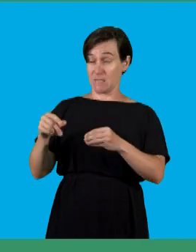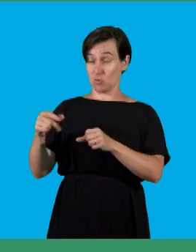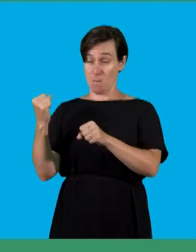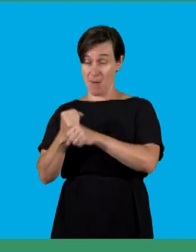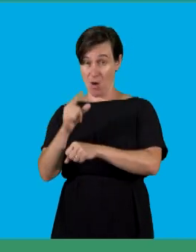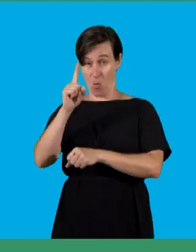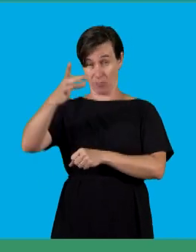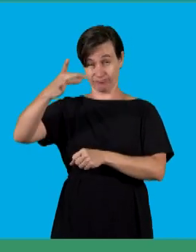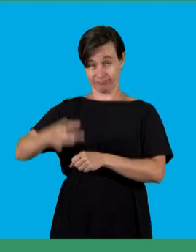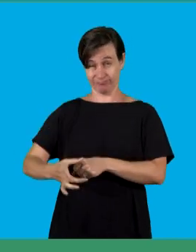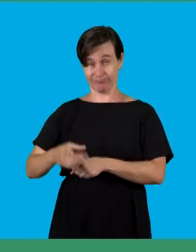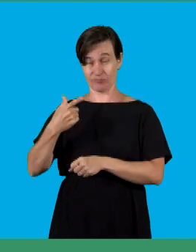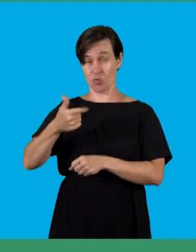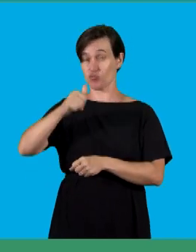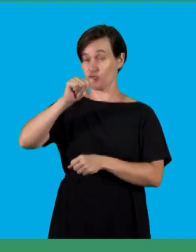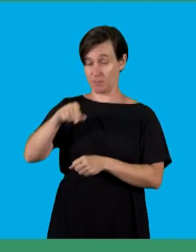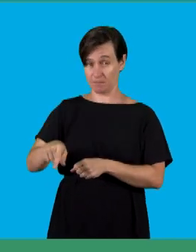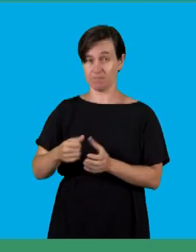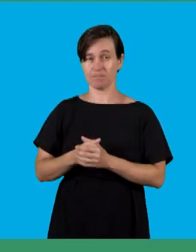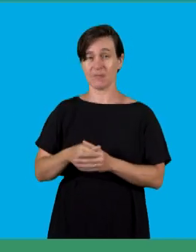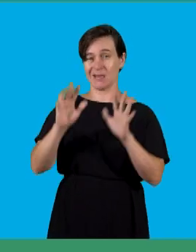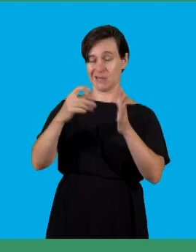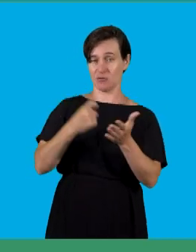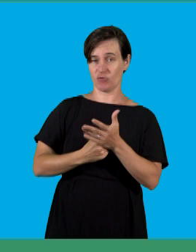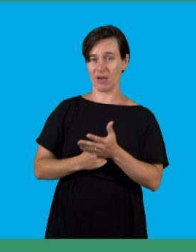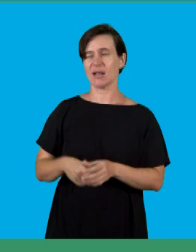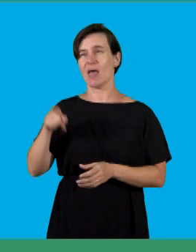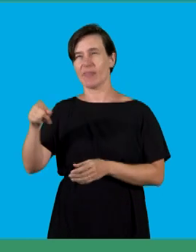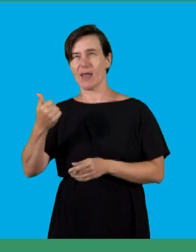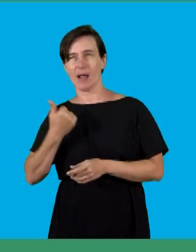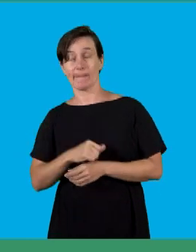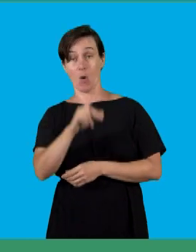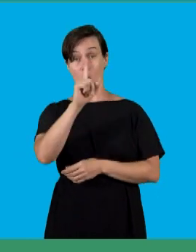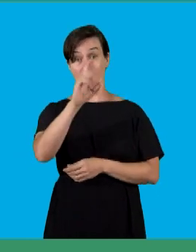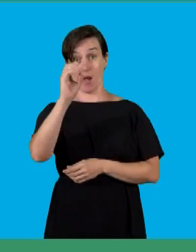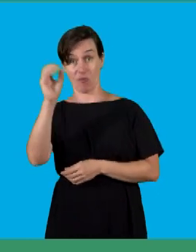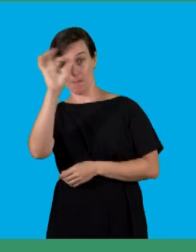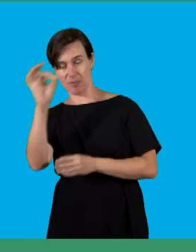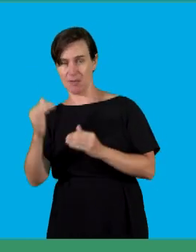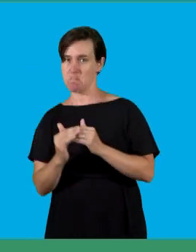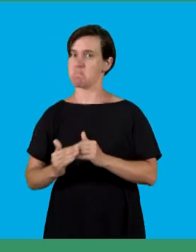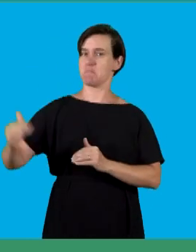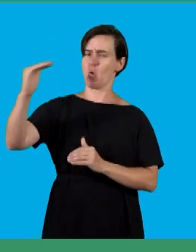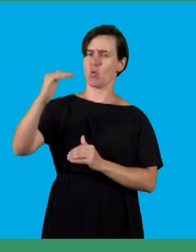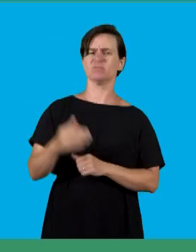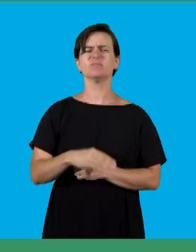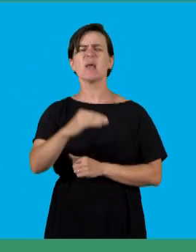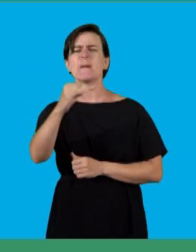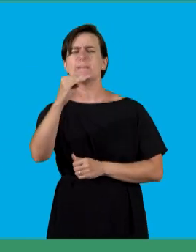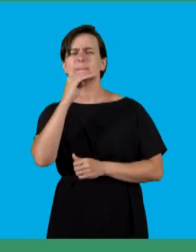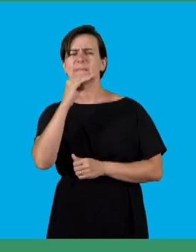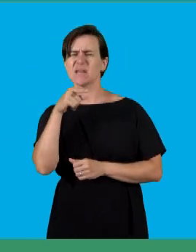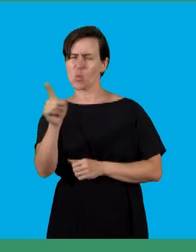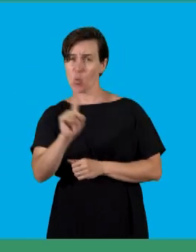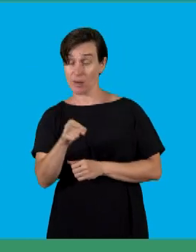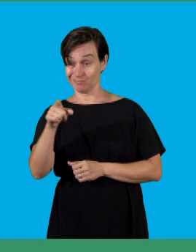10 rands, and then they decide to add a markup of 100%. Then what does it mean for the